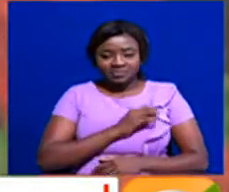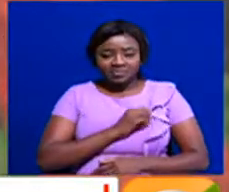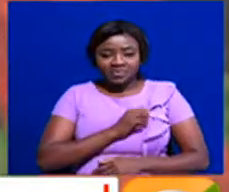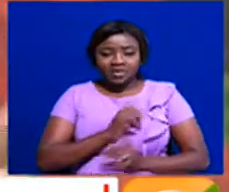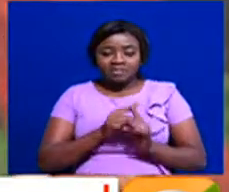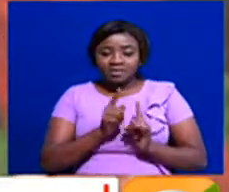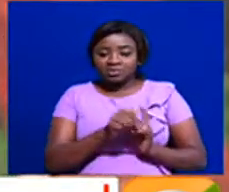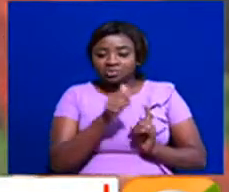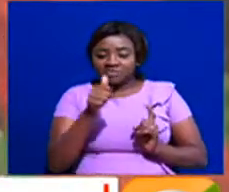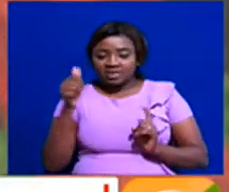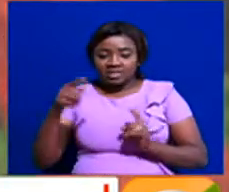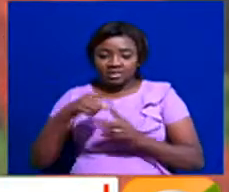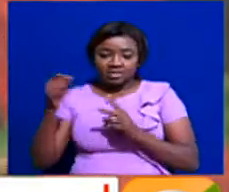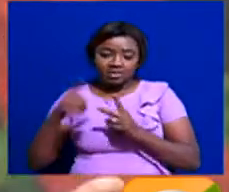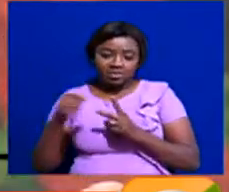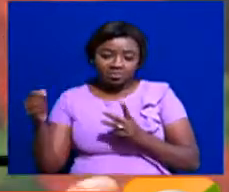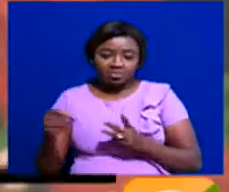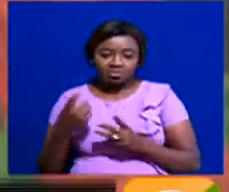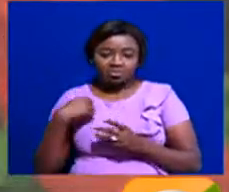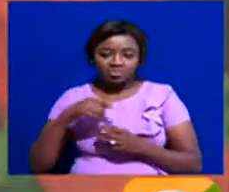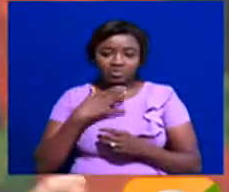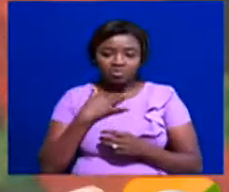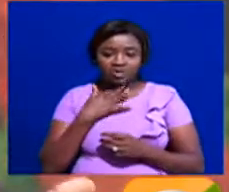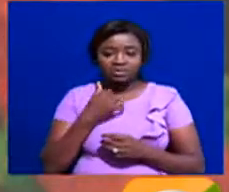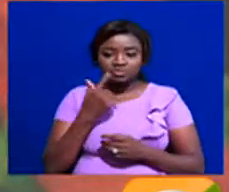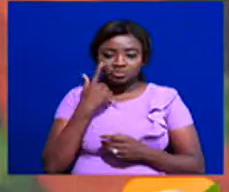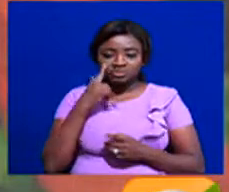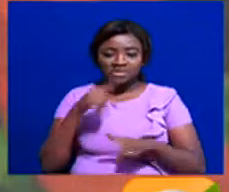promoting other options depending on the farmer's